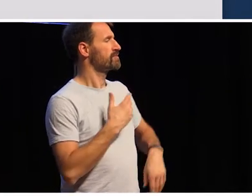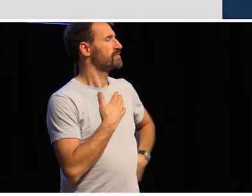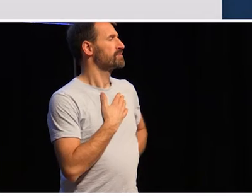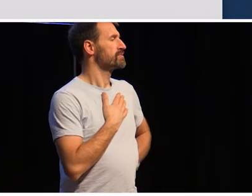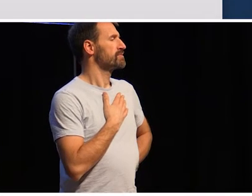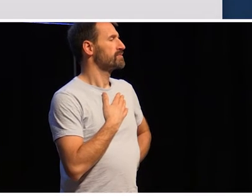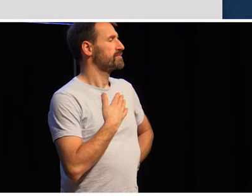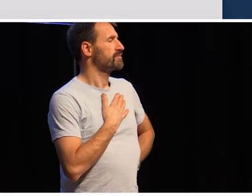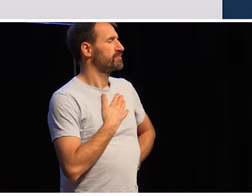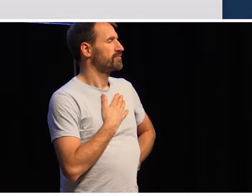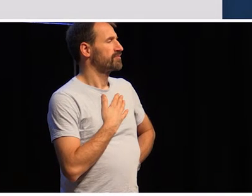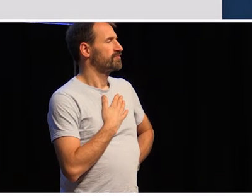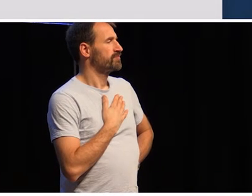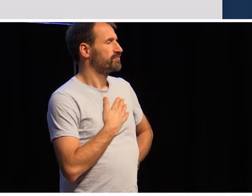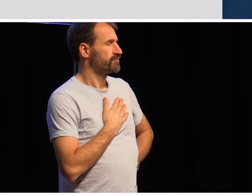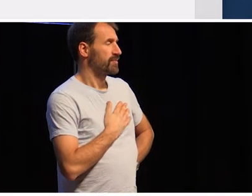basically